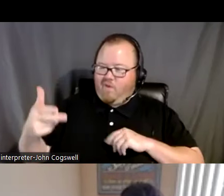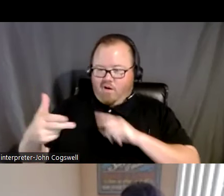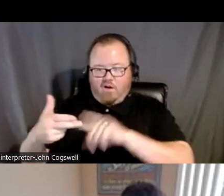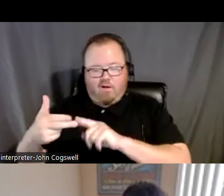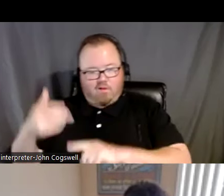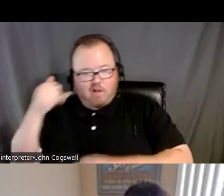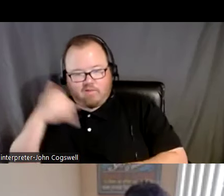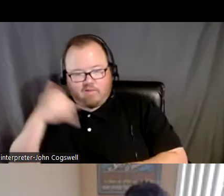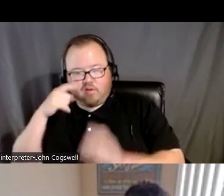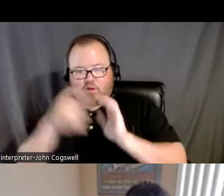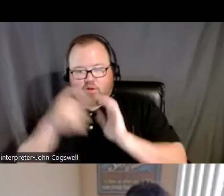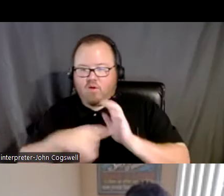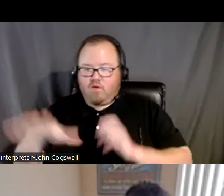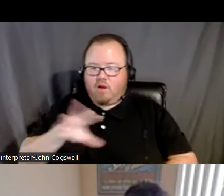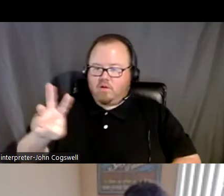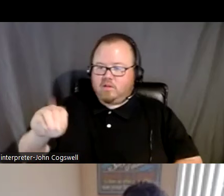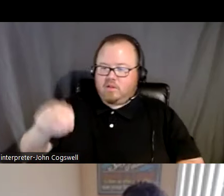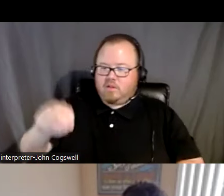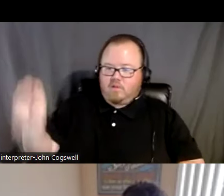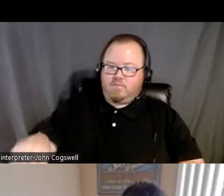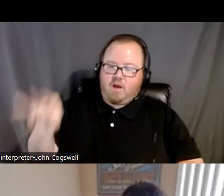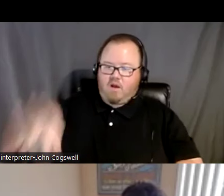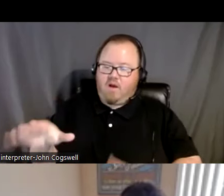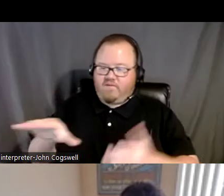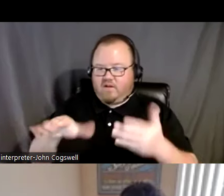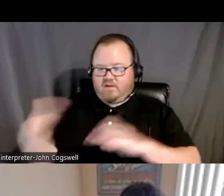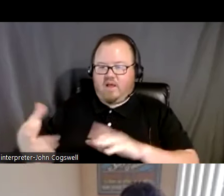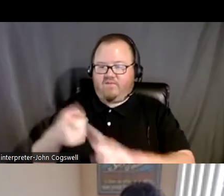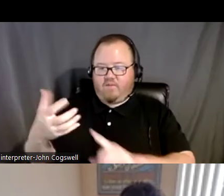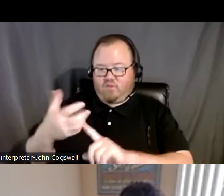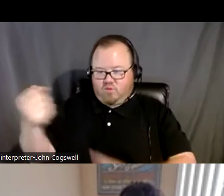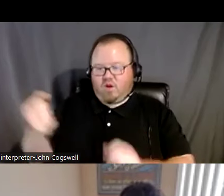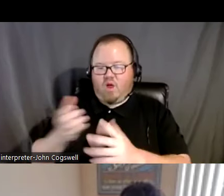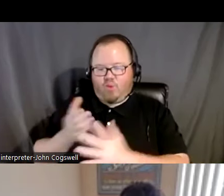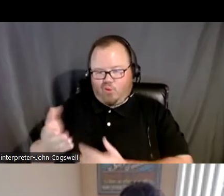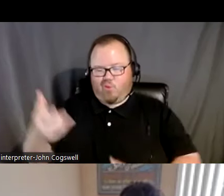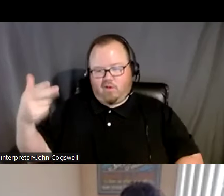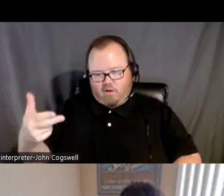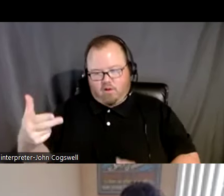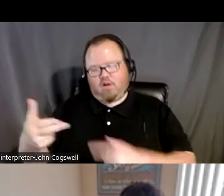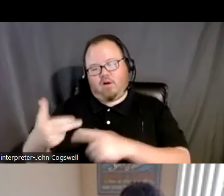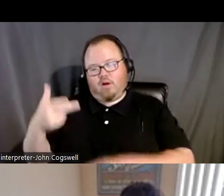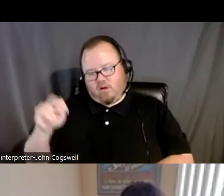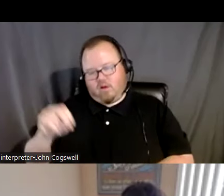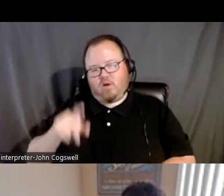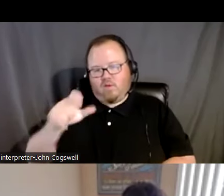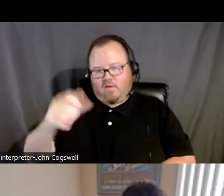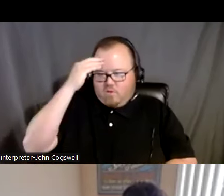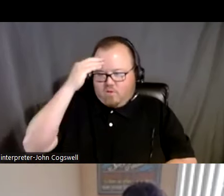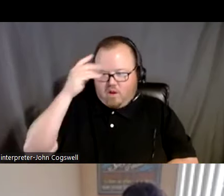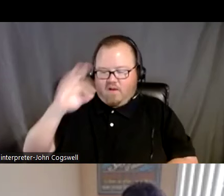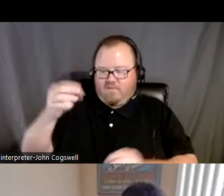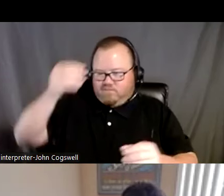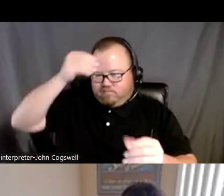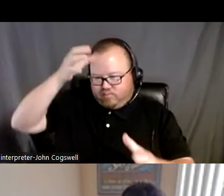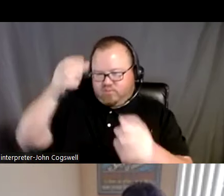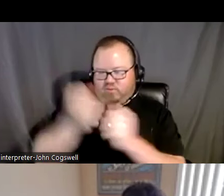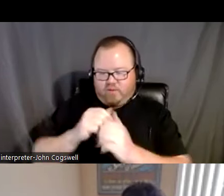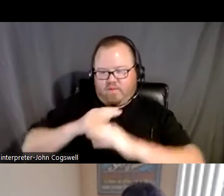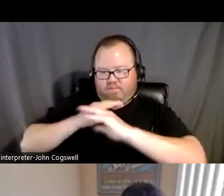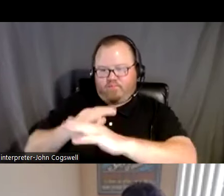that 60% of firearm deaths are suicides, then you need to also be aware of suicide and suicide prevention.